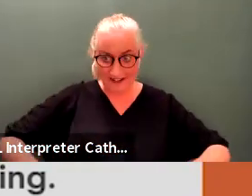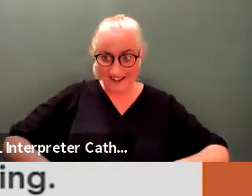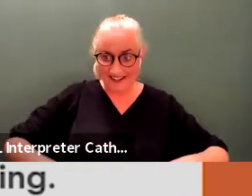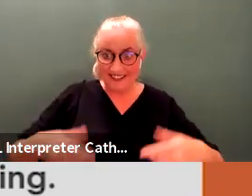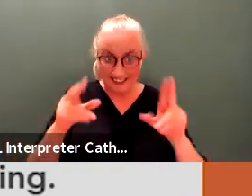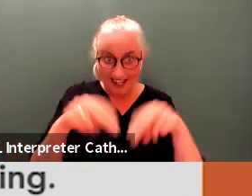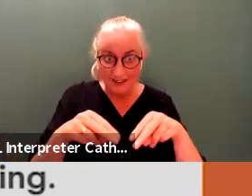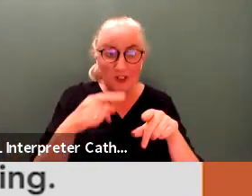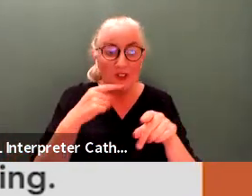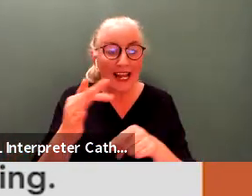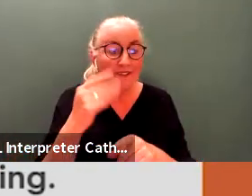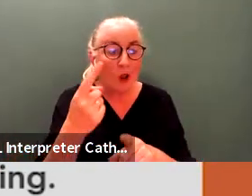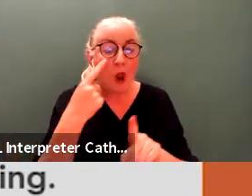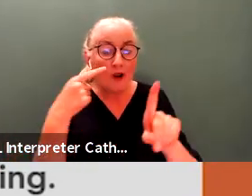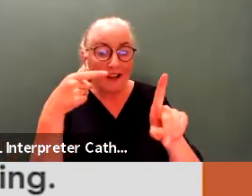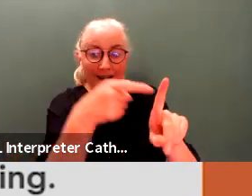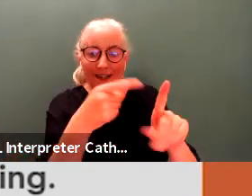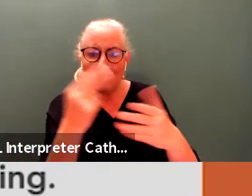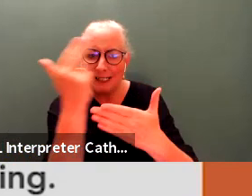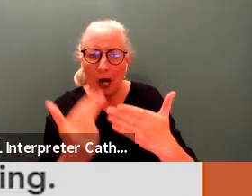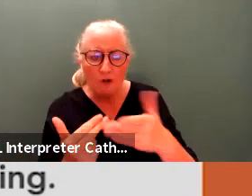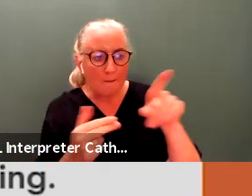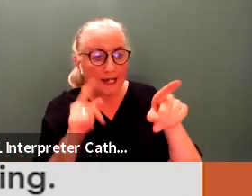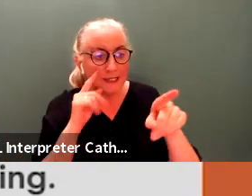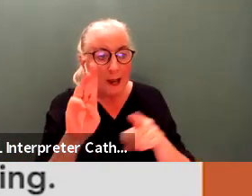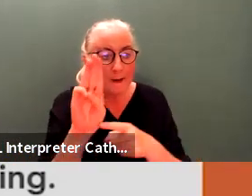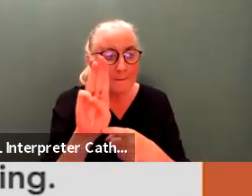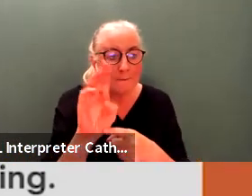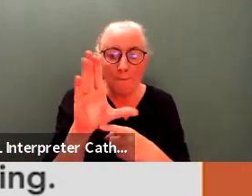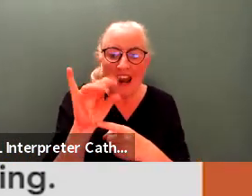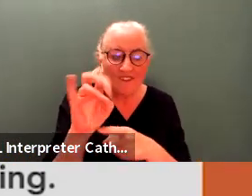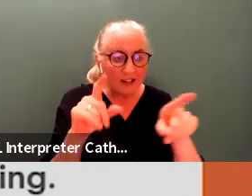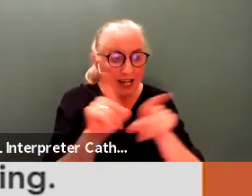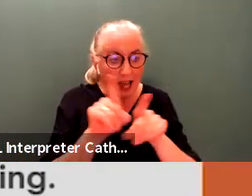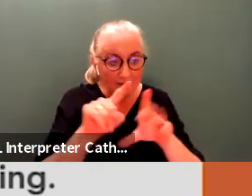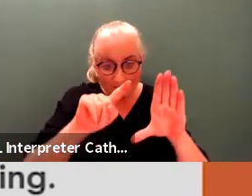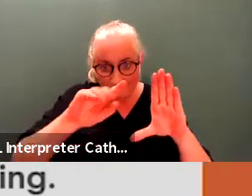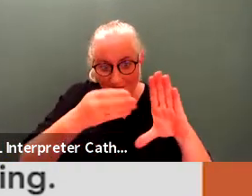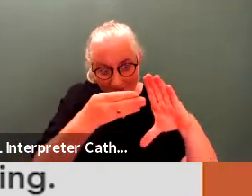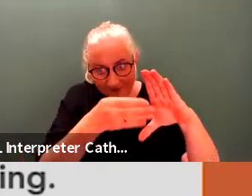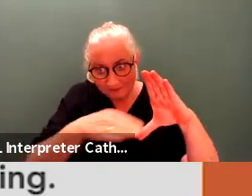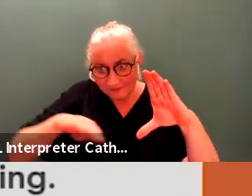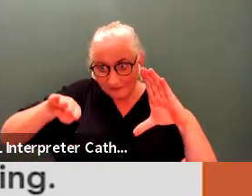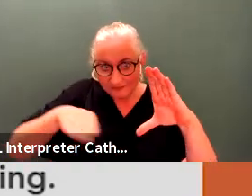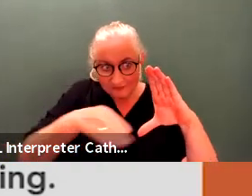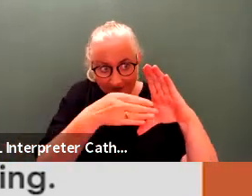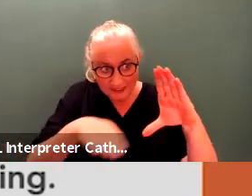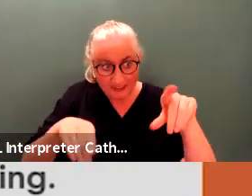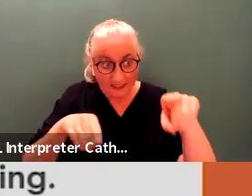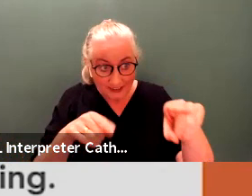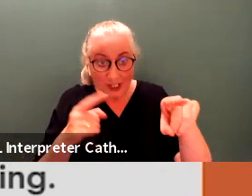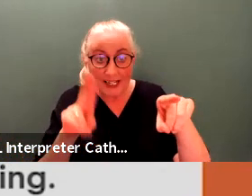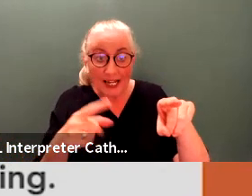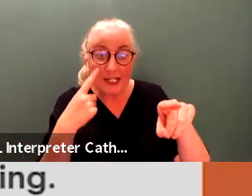So if we look at the diagram here, we see our pelvis is a basin-shaped ring of bones, and sitting at the bottom of our pelvis is